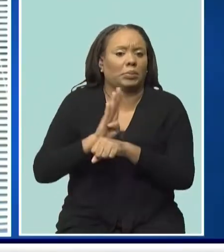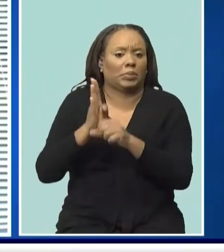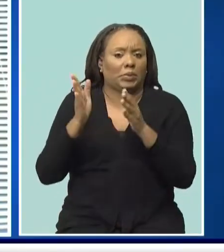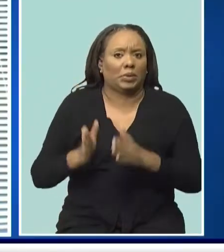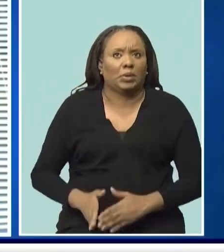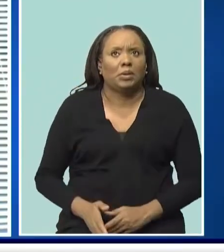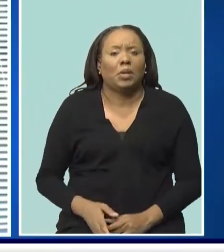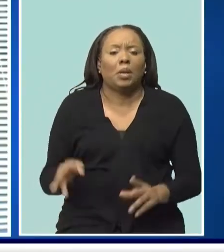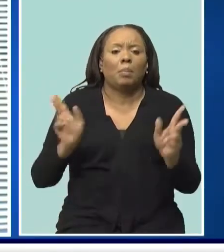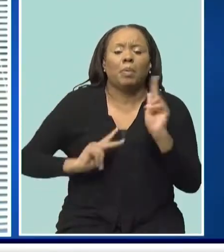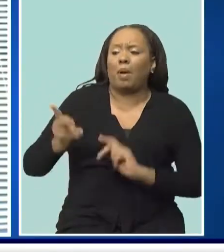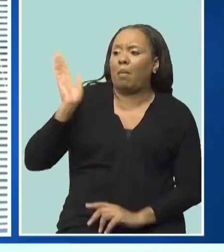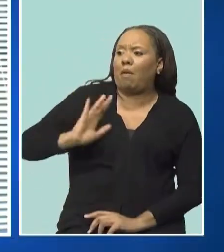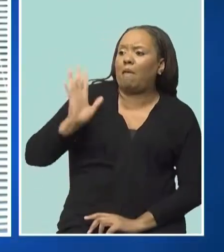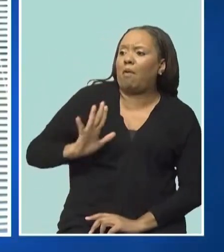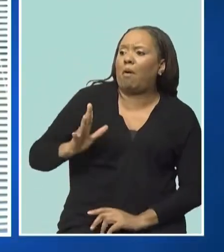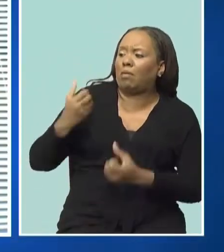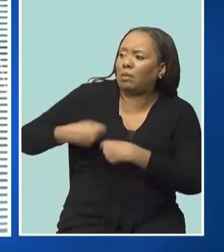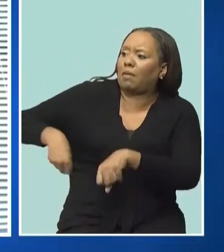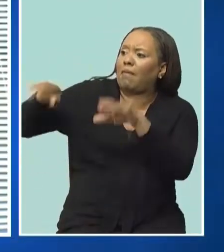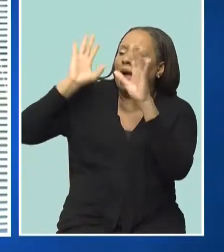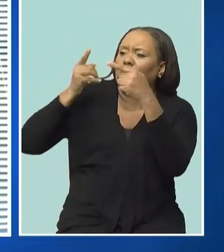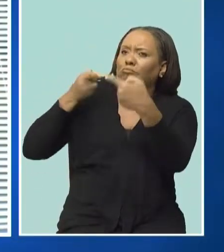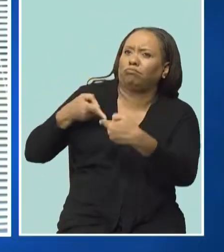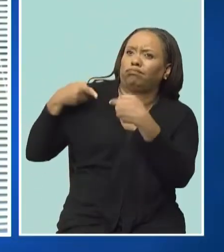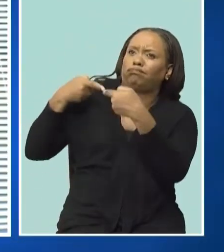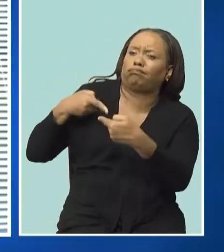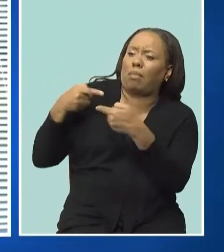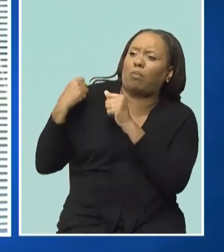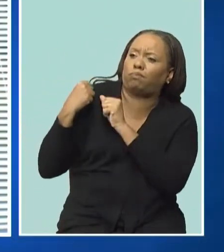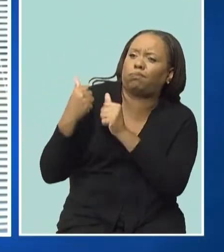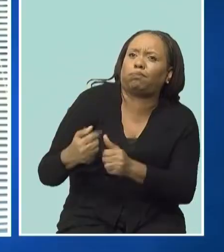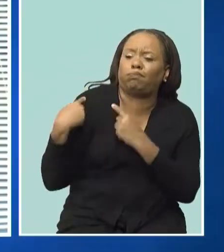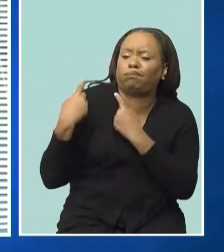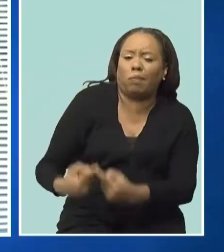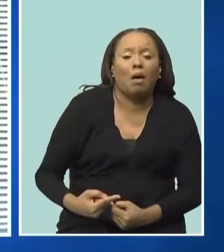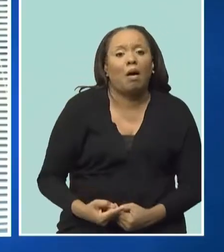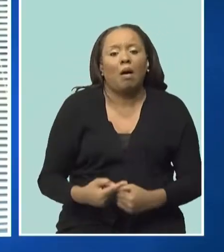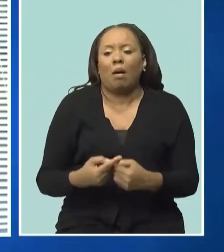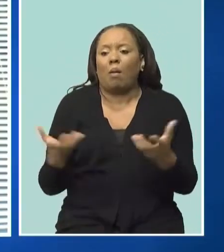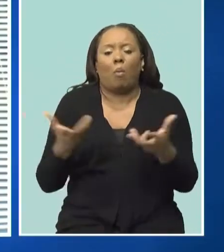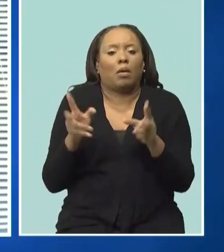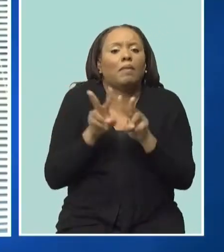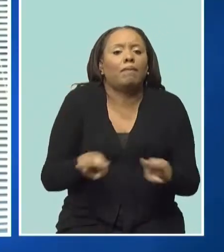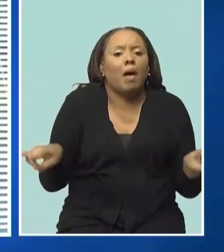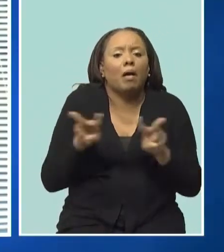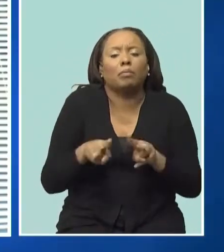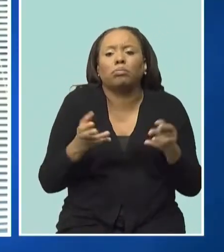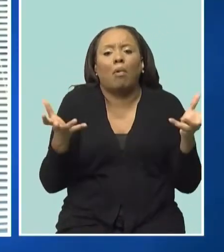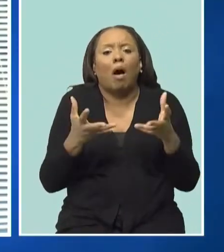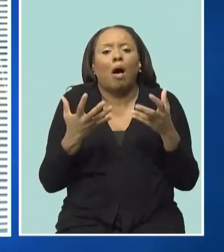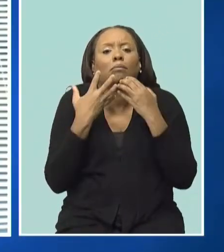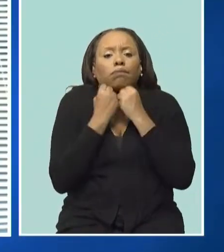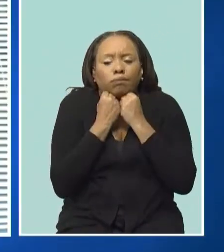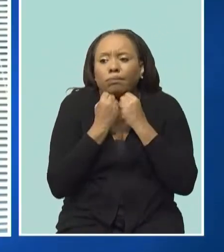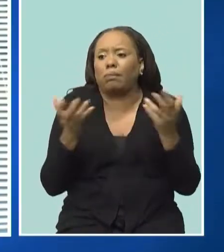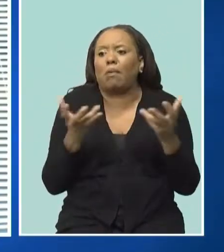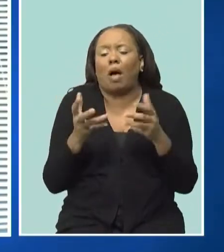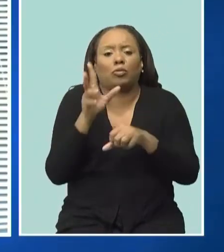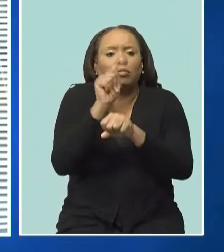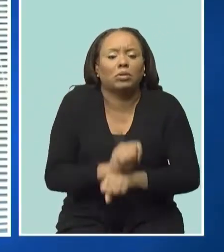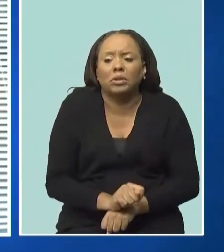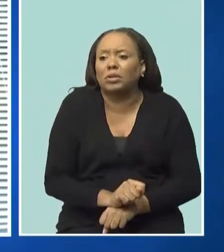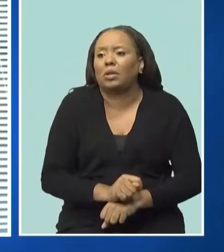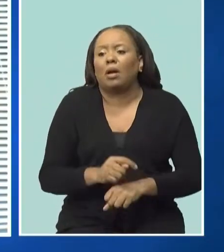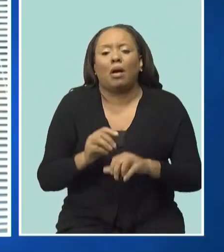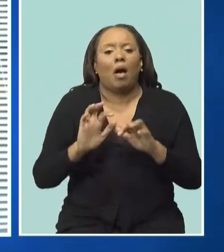their sacrifice and through their struggle, helped forge this nation, yeah? And those values and traditions as expressed through culture and the arts.